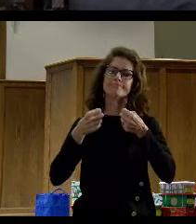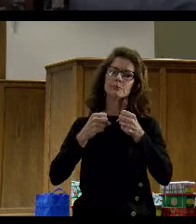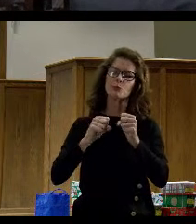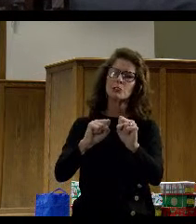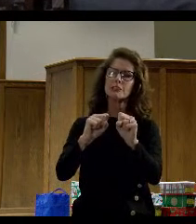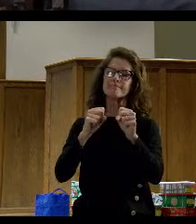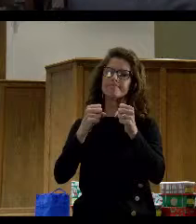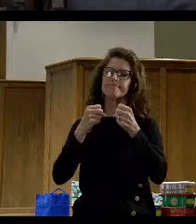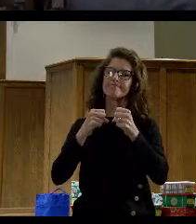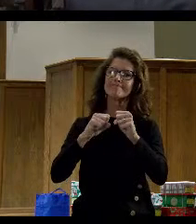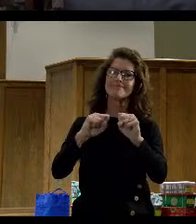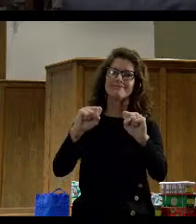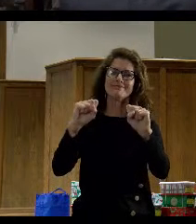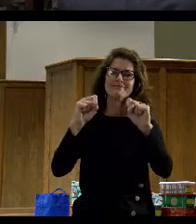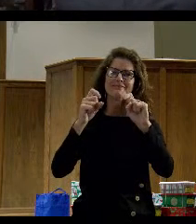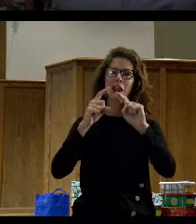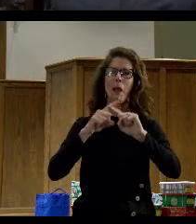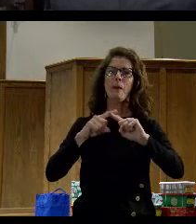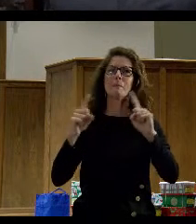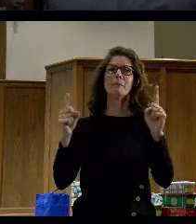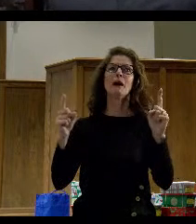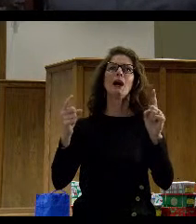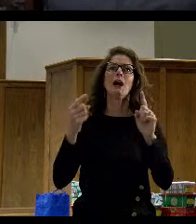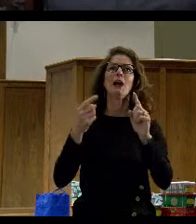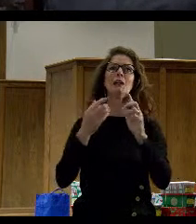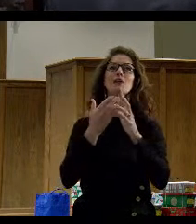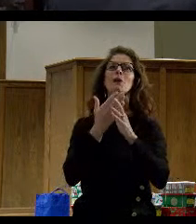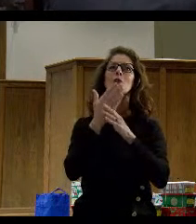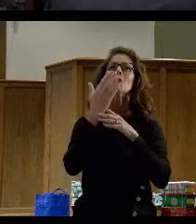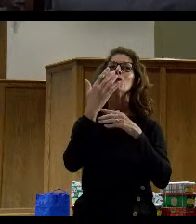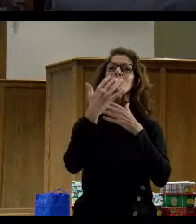endeavor, but by the blood of the